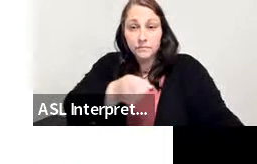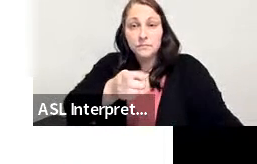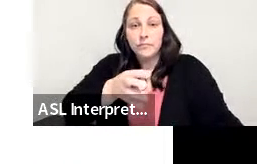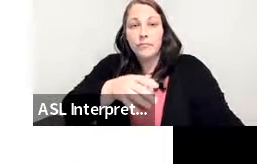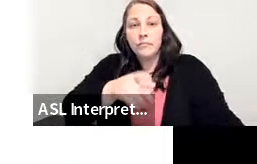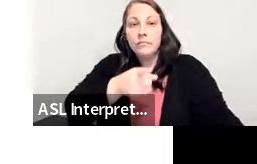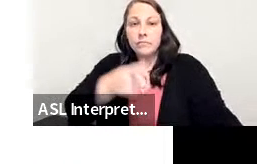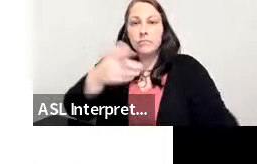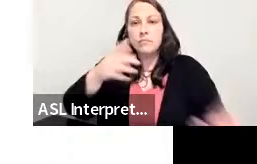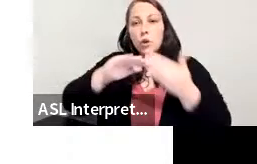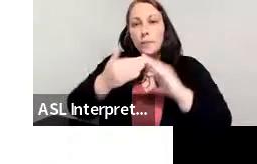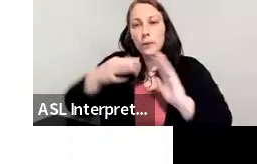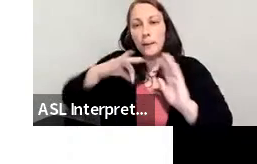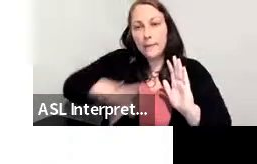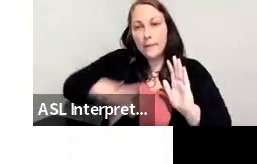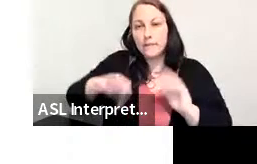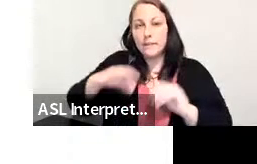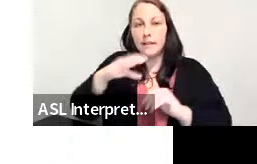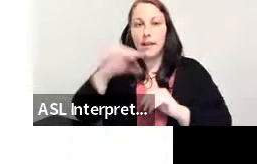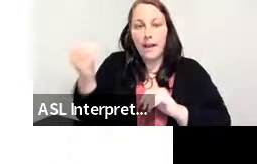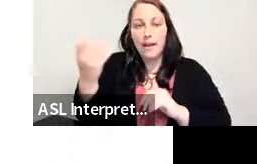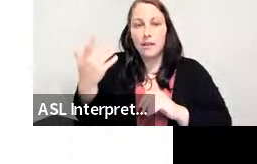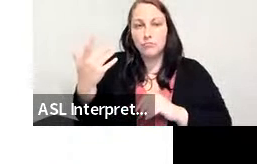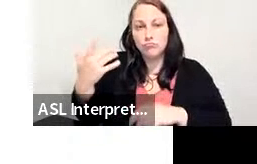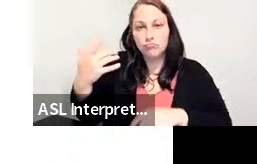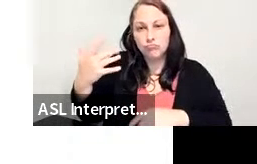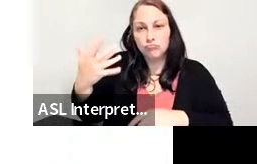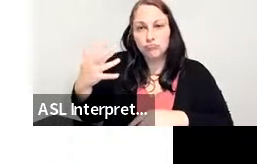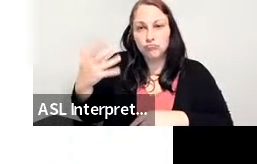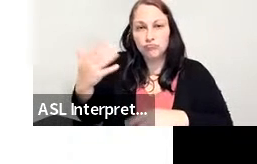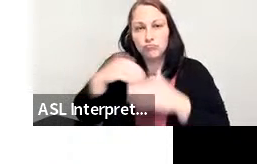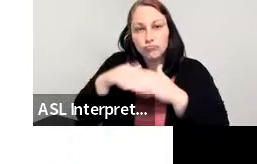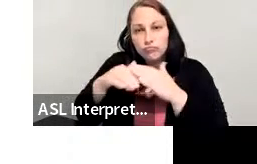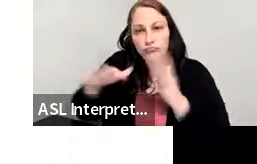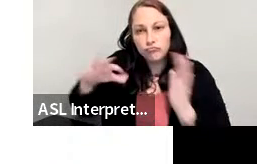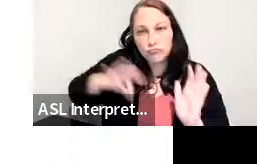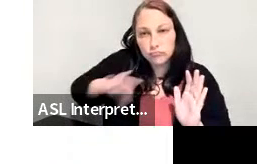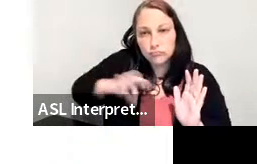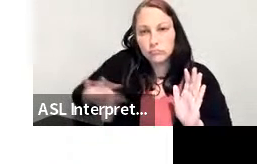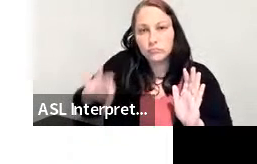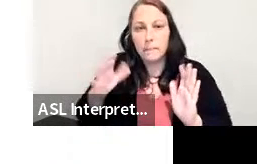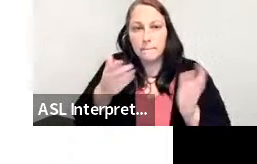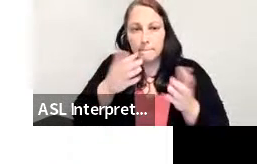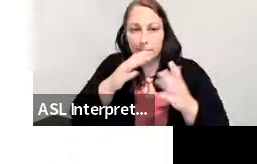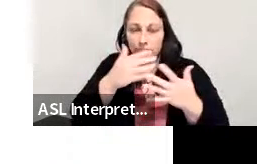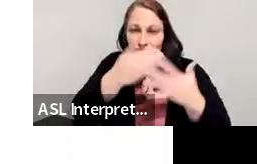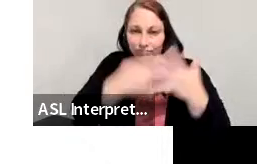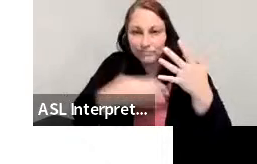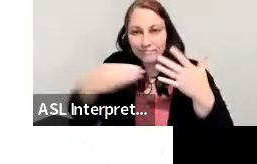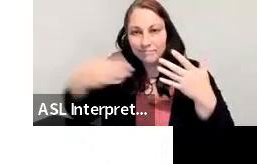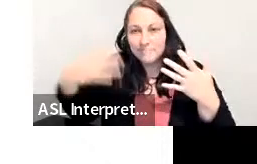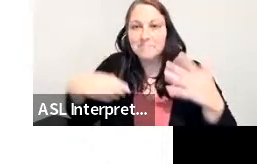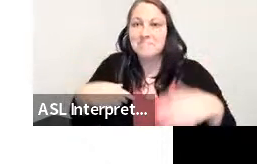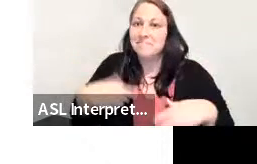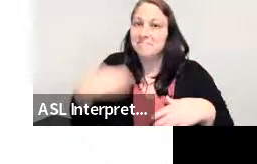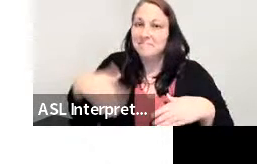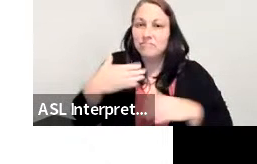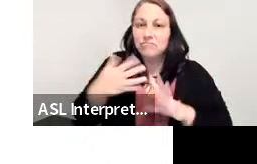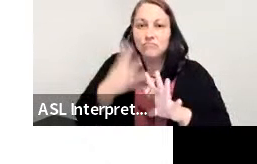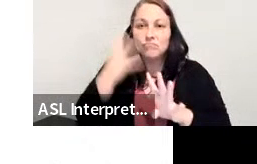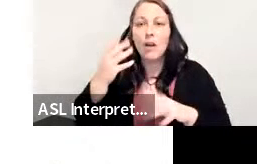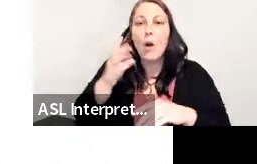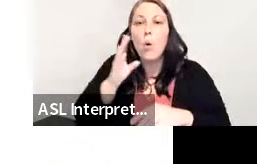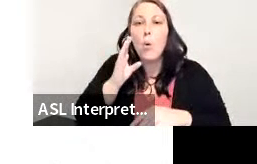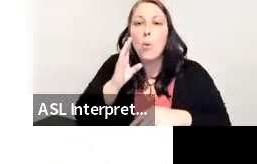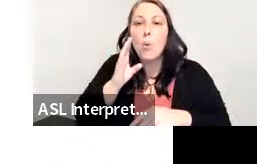approved as part of our stage 1 PUD with full OP and ANC support. It's a pretty long list, so we'll just stick to the highlights. First and foremost,